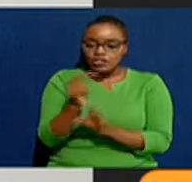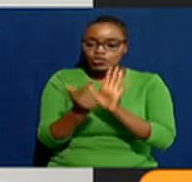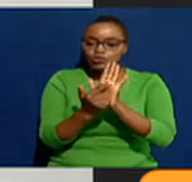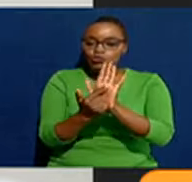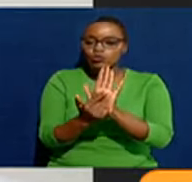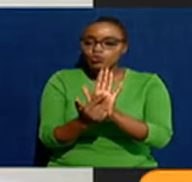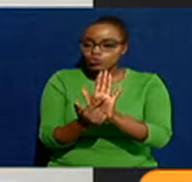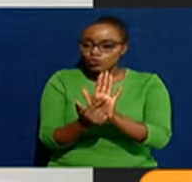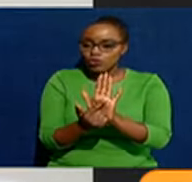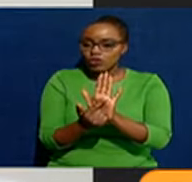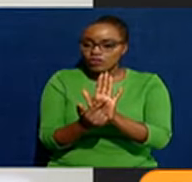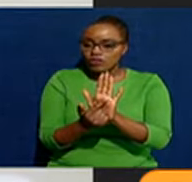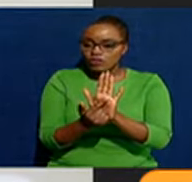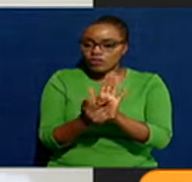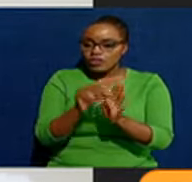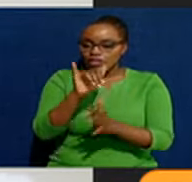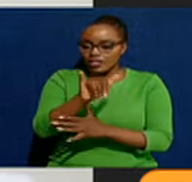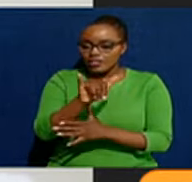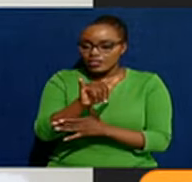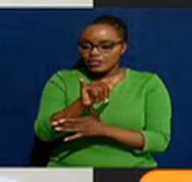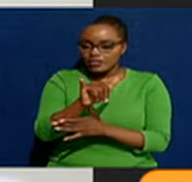show that